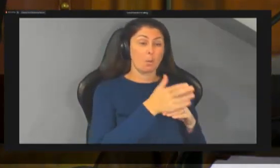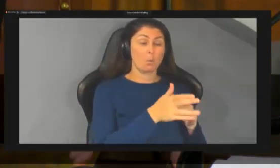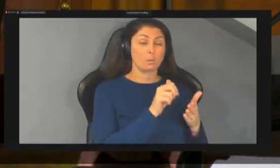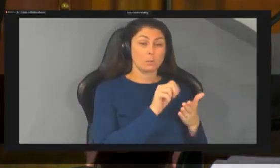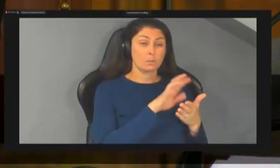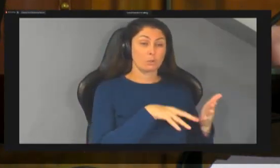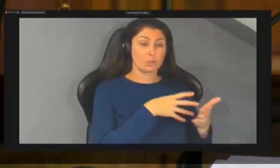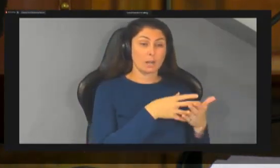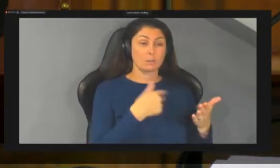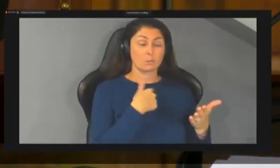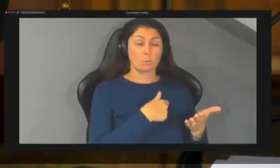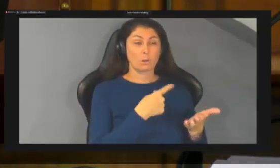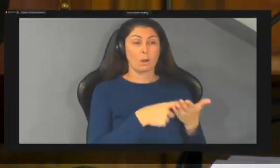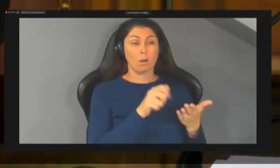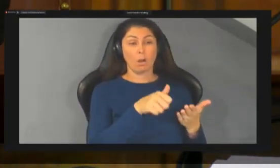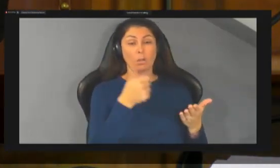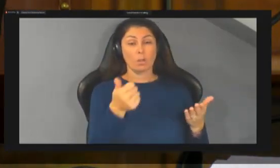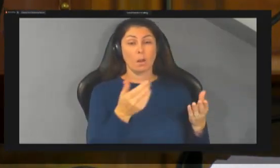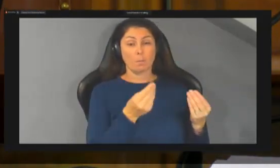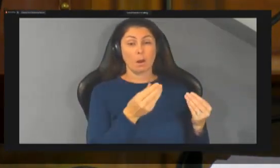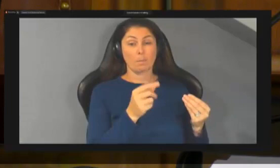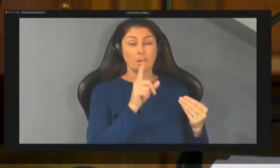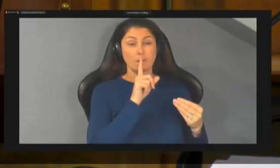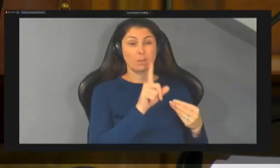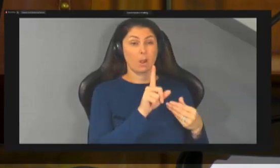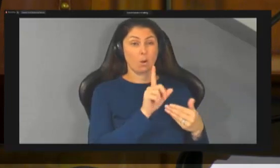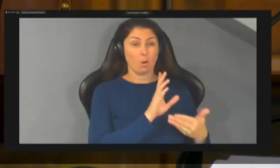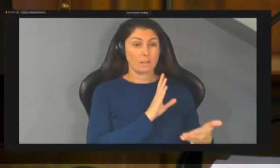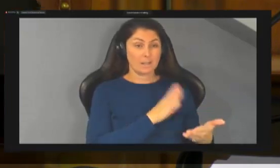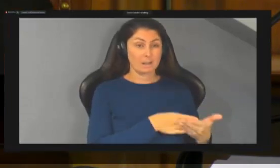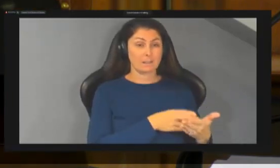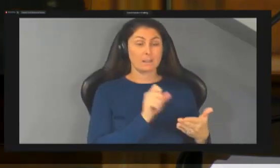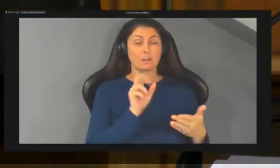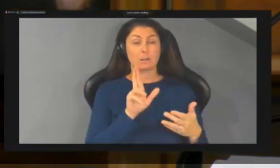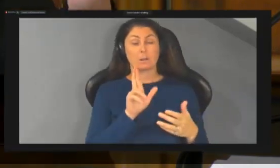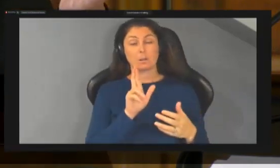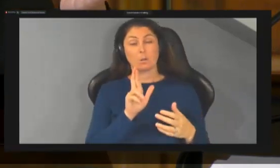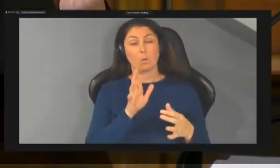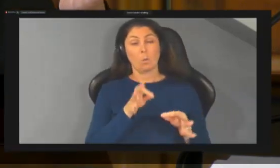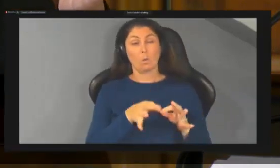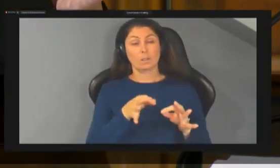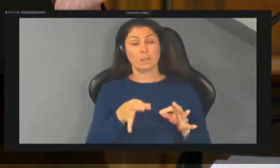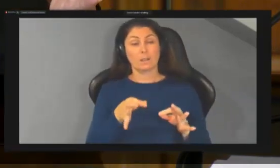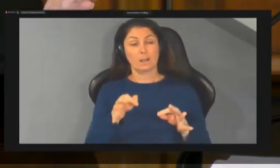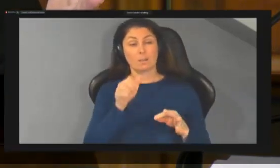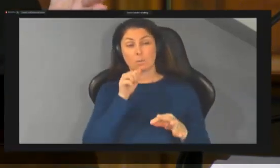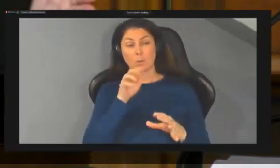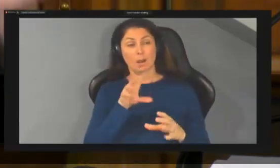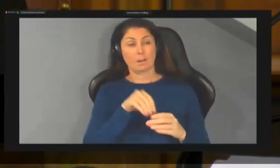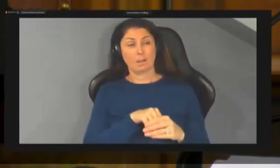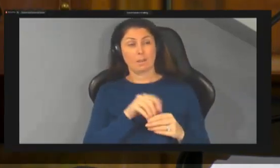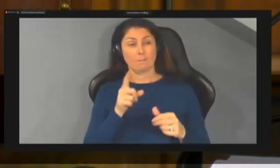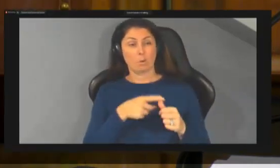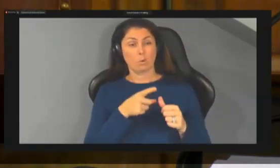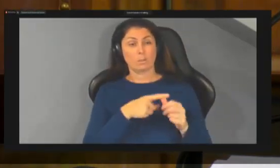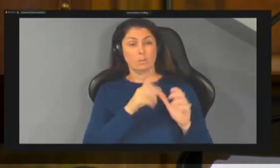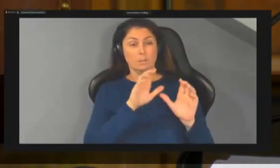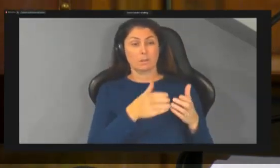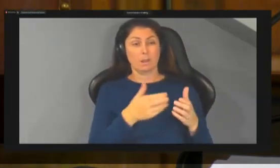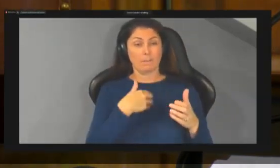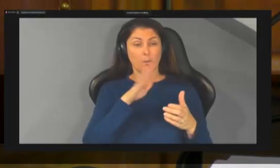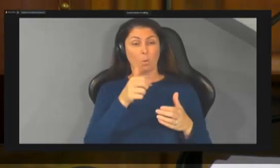are lots of other properties that are either dead end properties or delinquent properties that actually are not in the first bucket. They're in their own separate